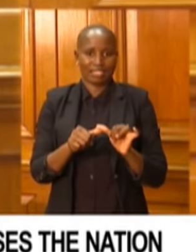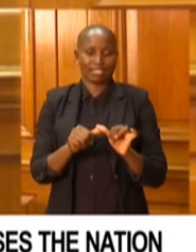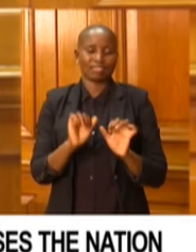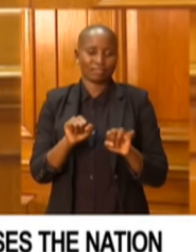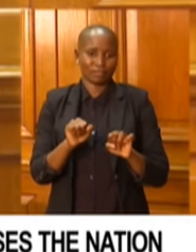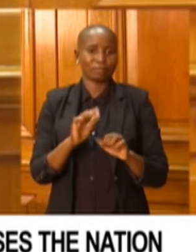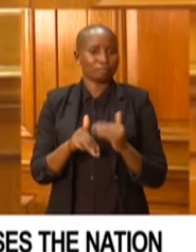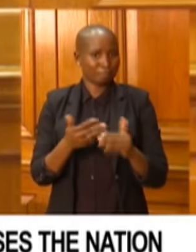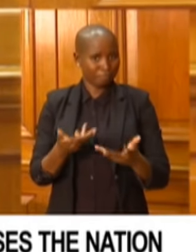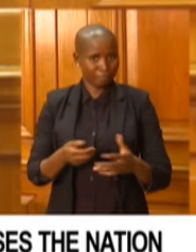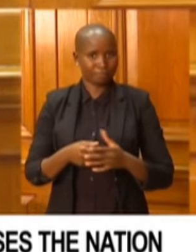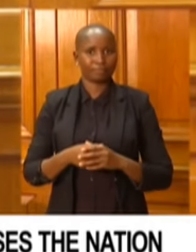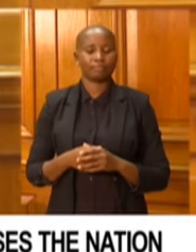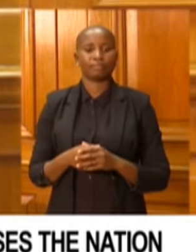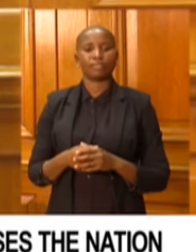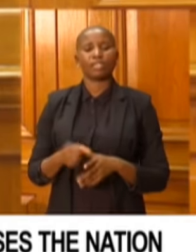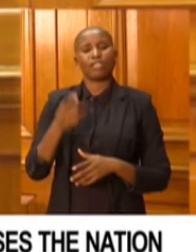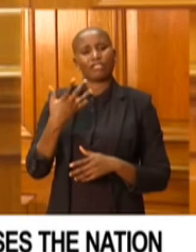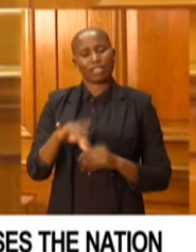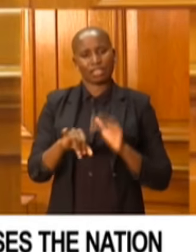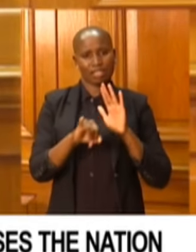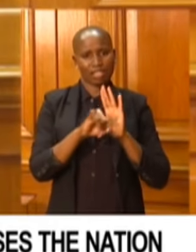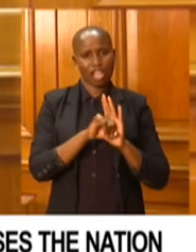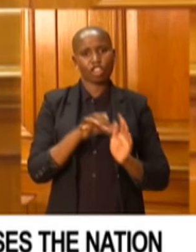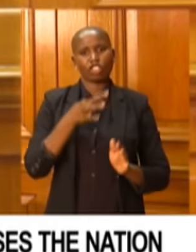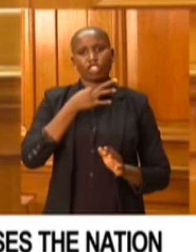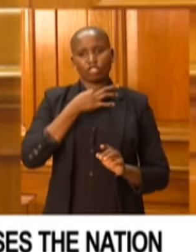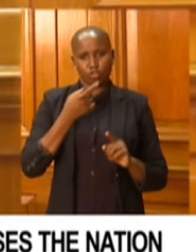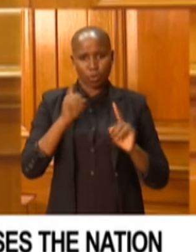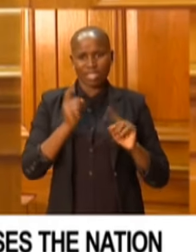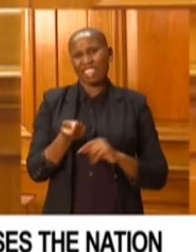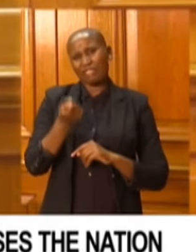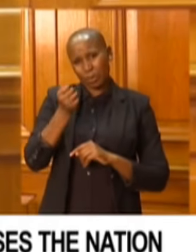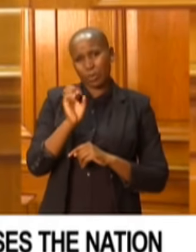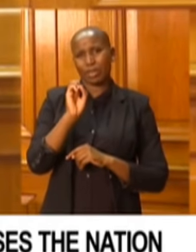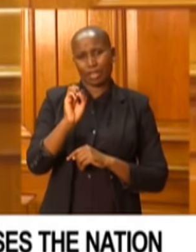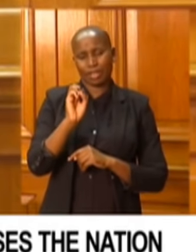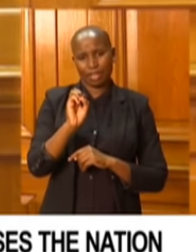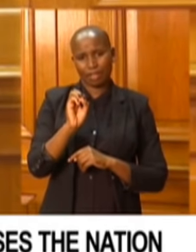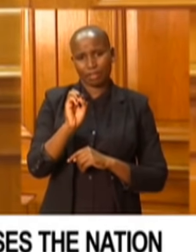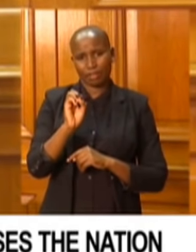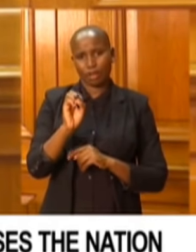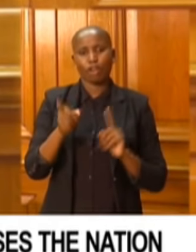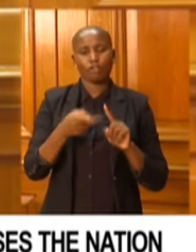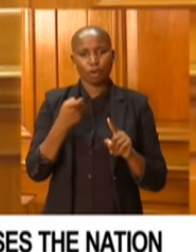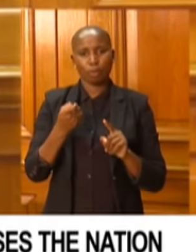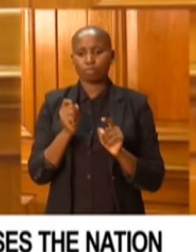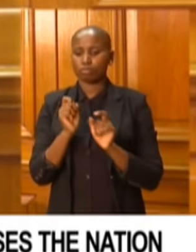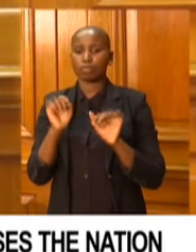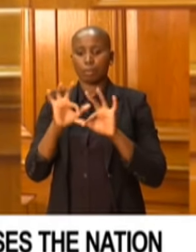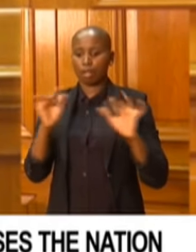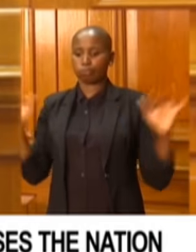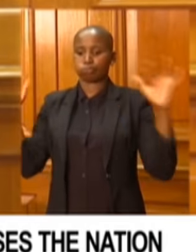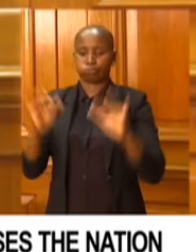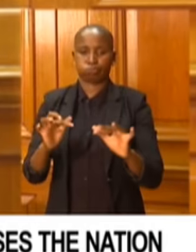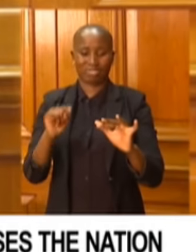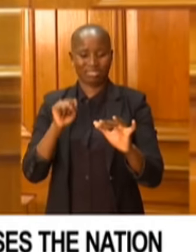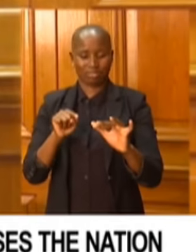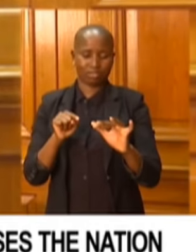Research has identified several risks that arise from religious services and other gatherings. These include the